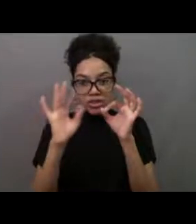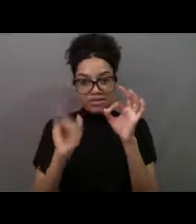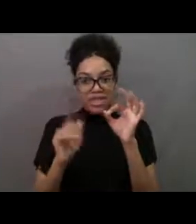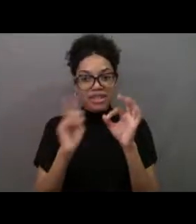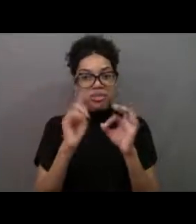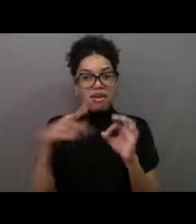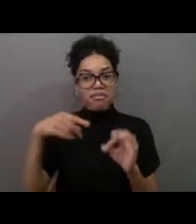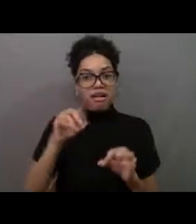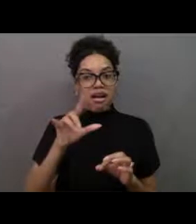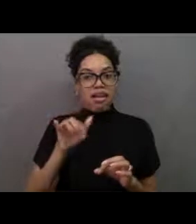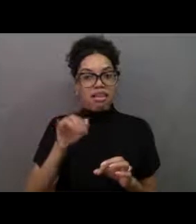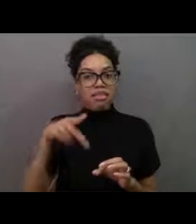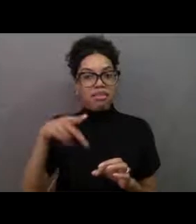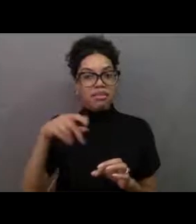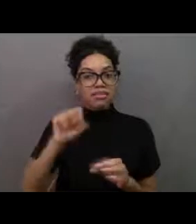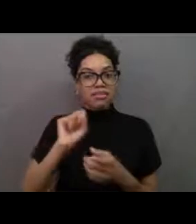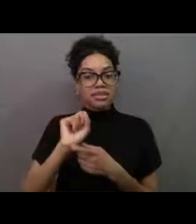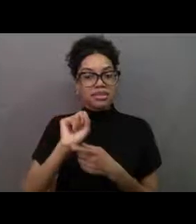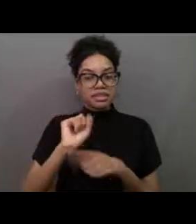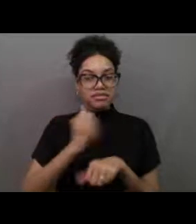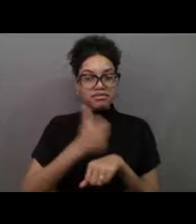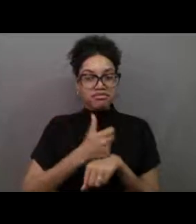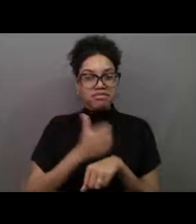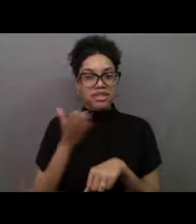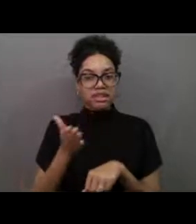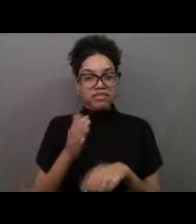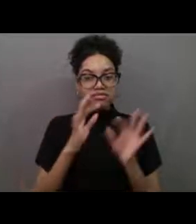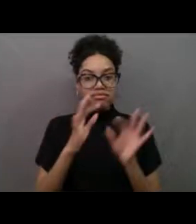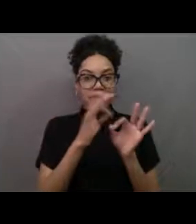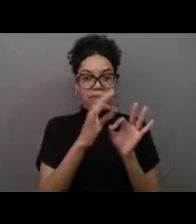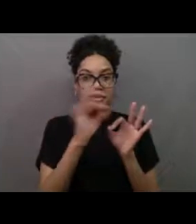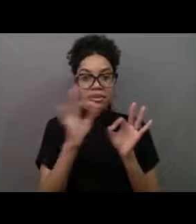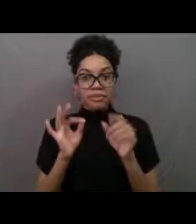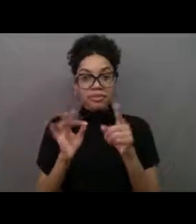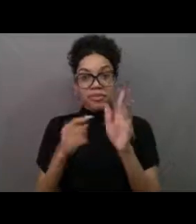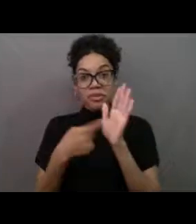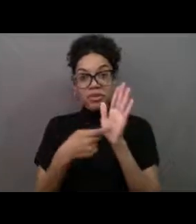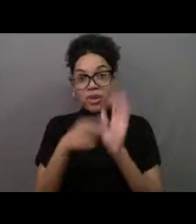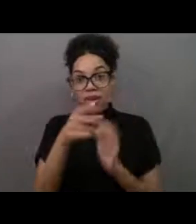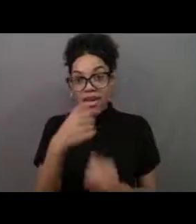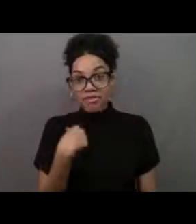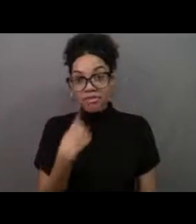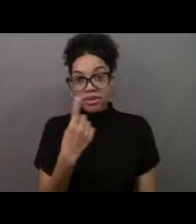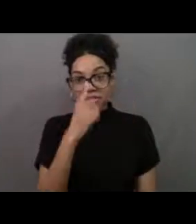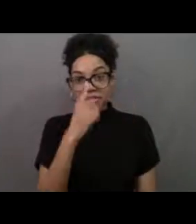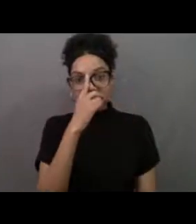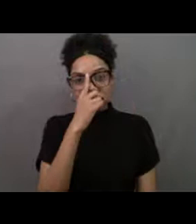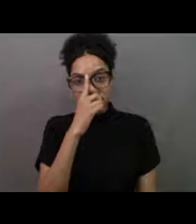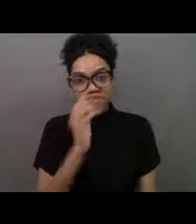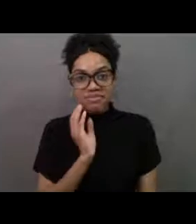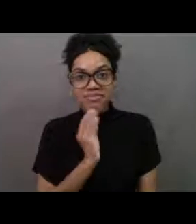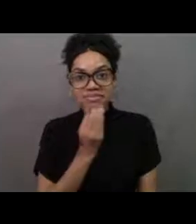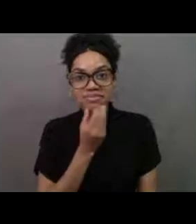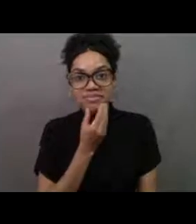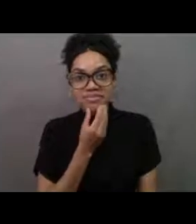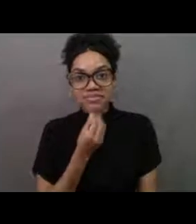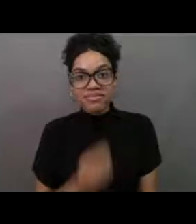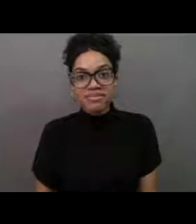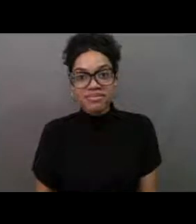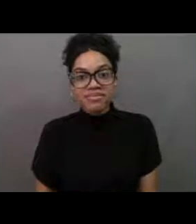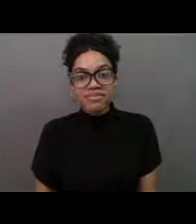And I also have right here a piece of skeleton that I'm going to hold right up close to the camera so you can see it.